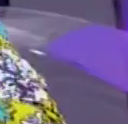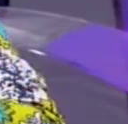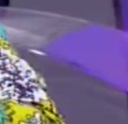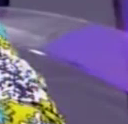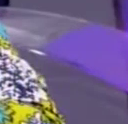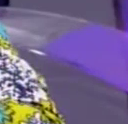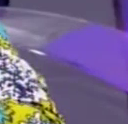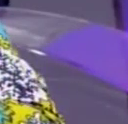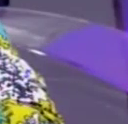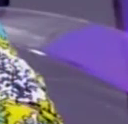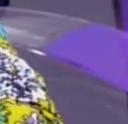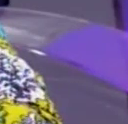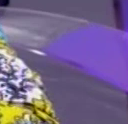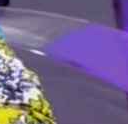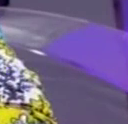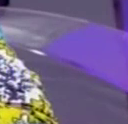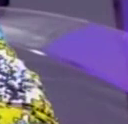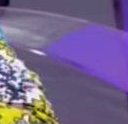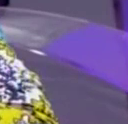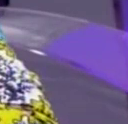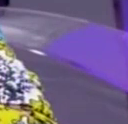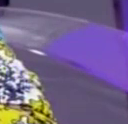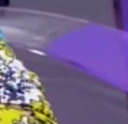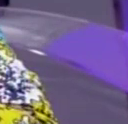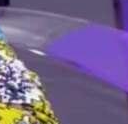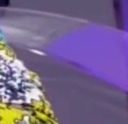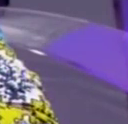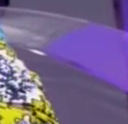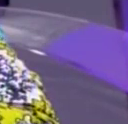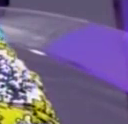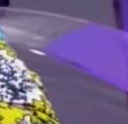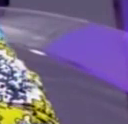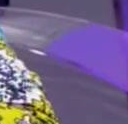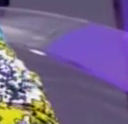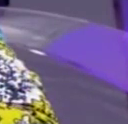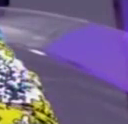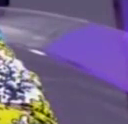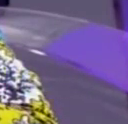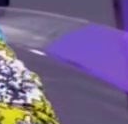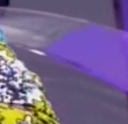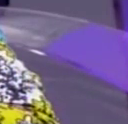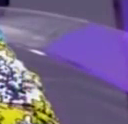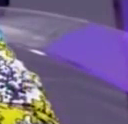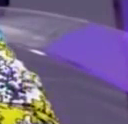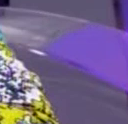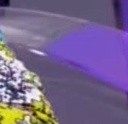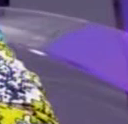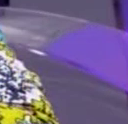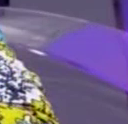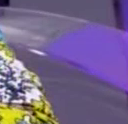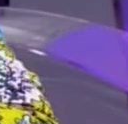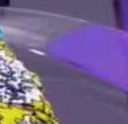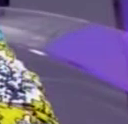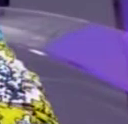whatever warning they are given. The 2017-18 season, we had the warning, but the